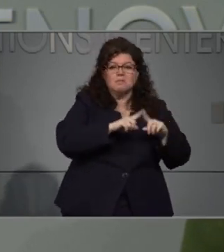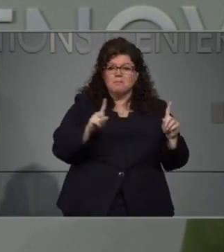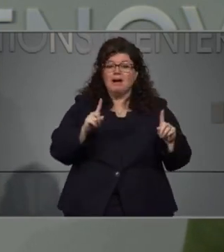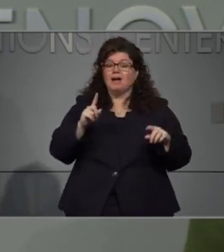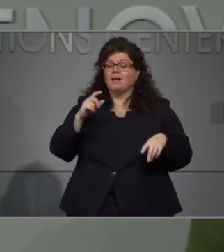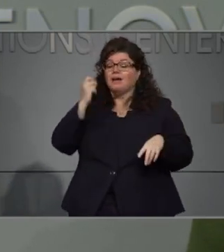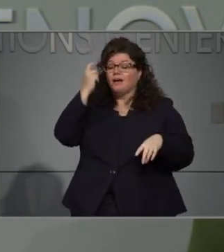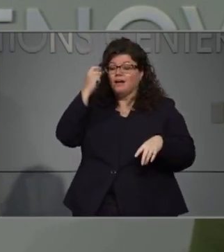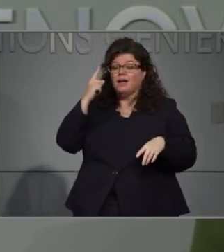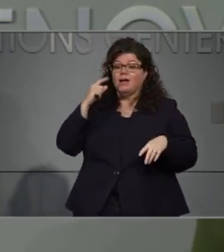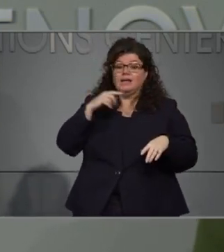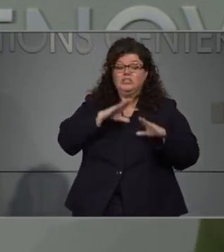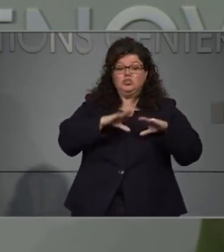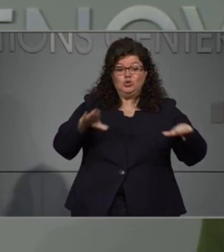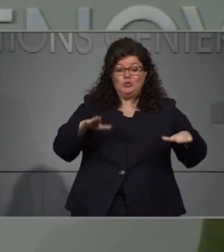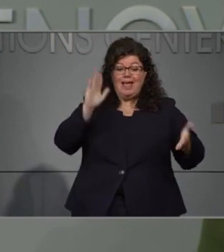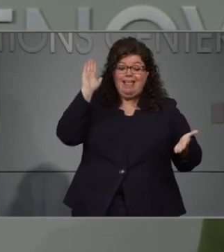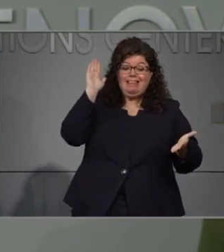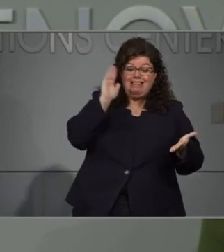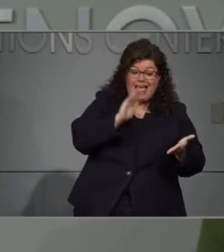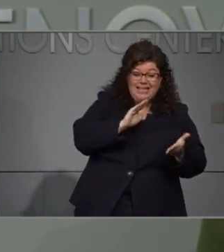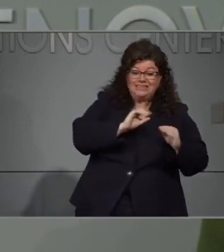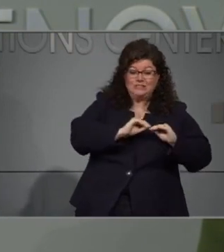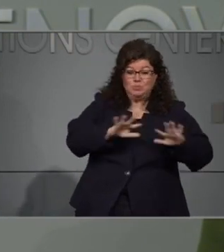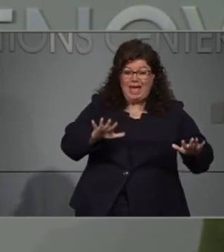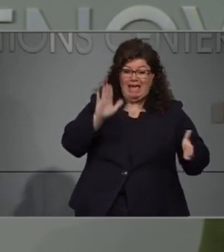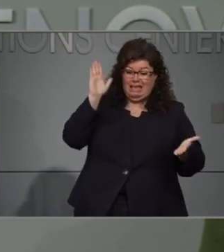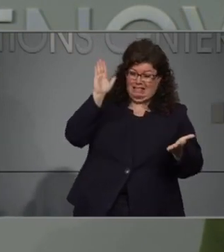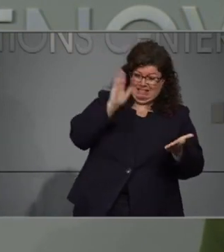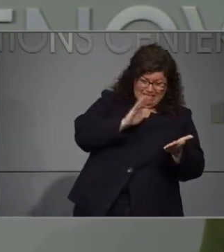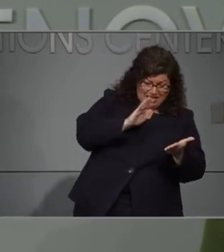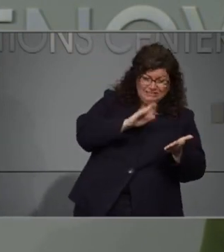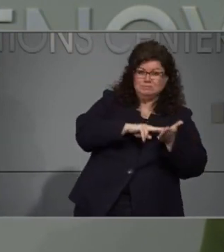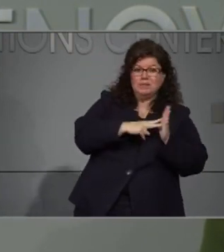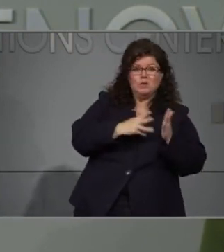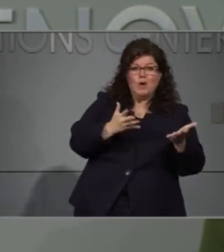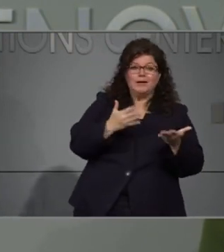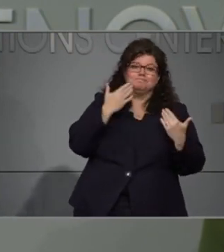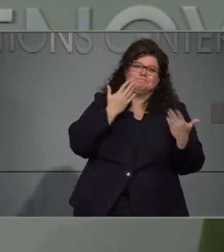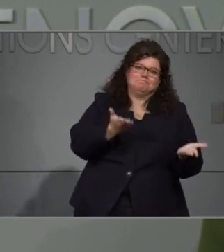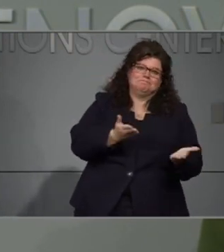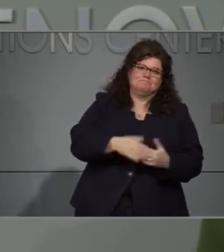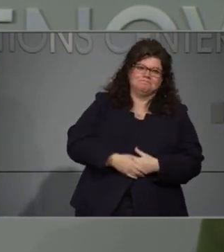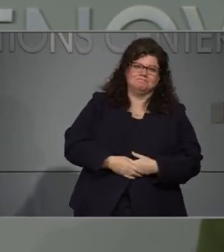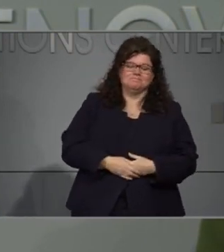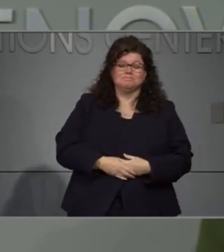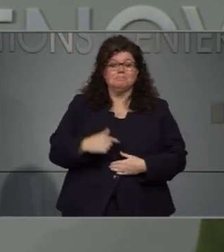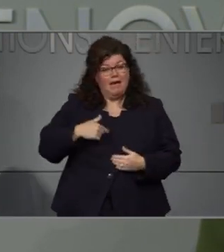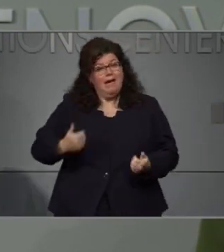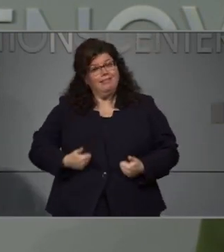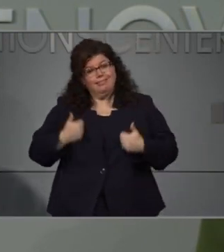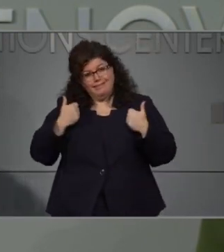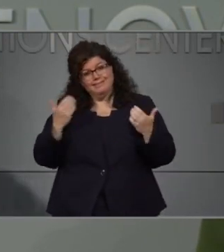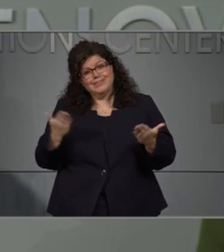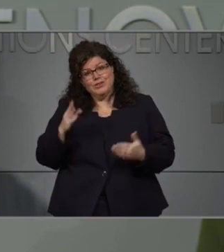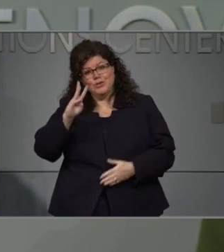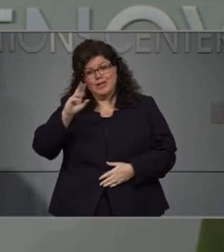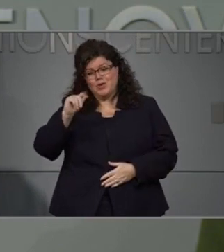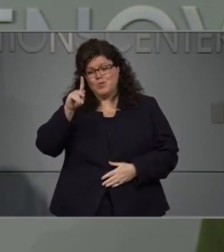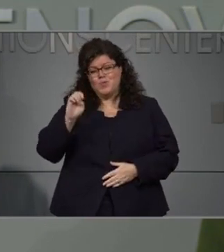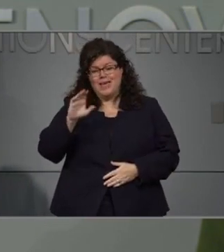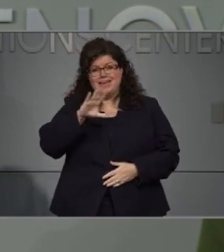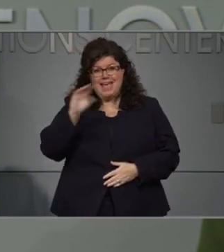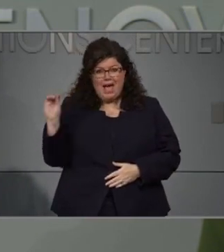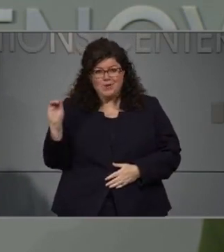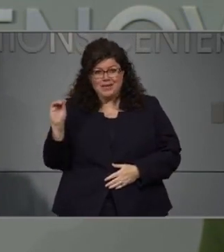about how much less, so we'll get back to you. As far as, yes, I am a Wake County parent. I have two girls who are rising